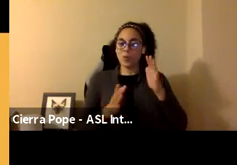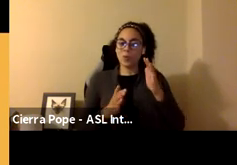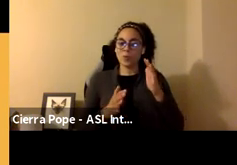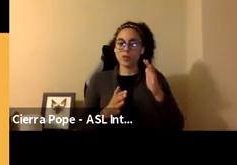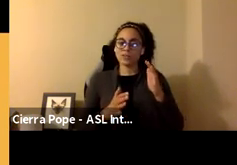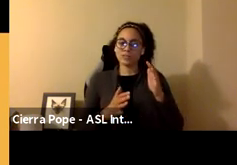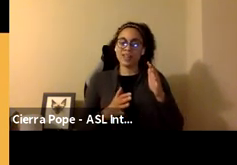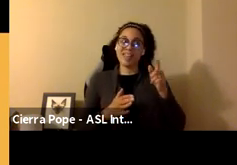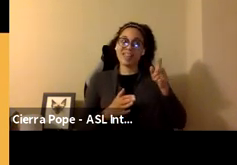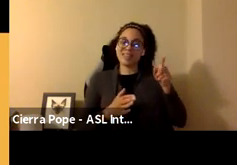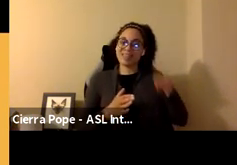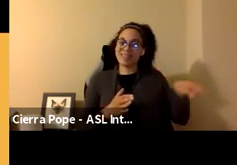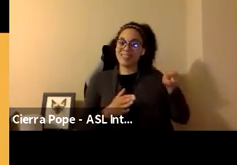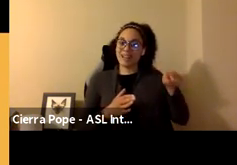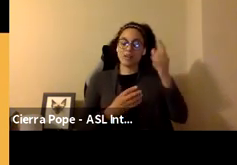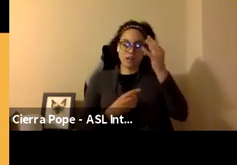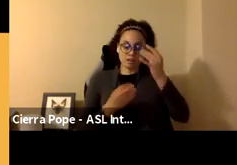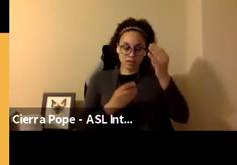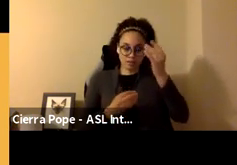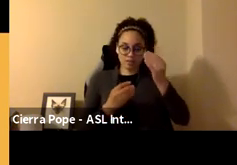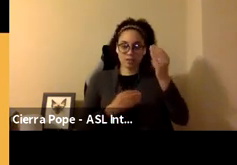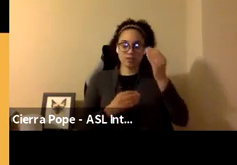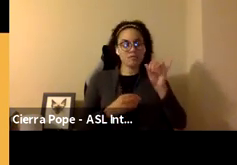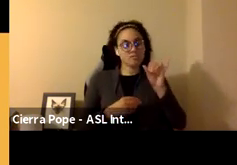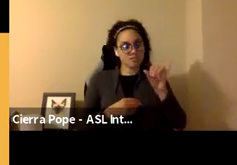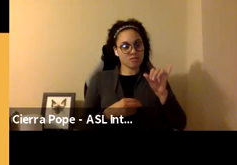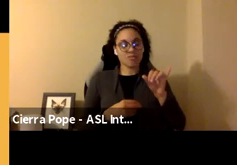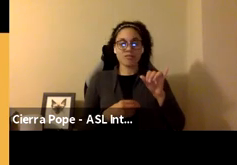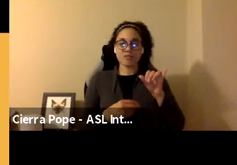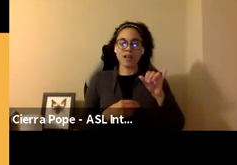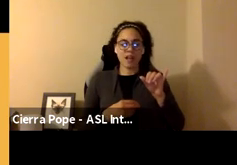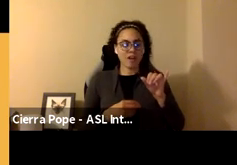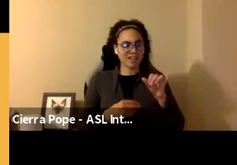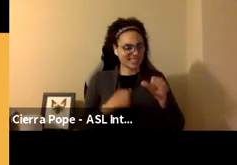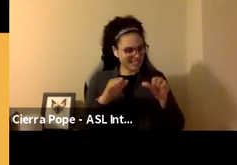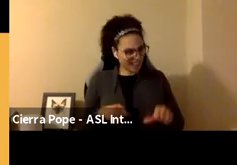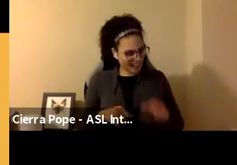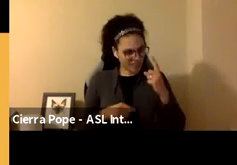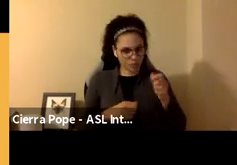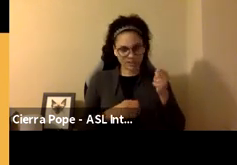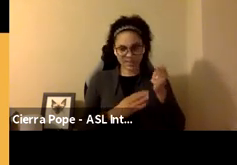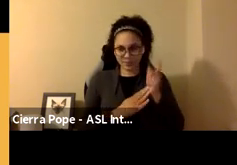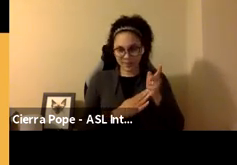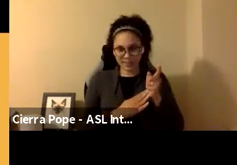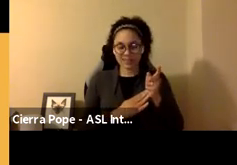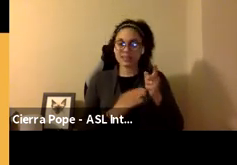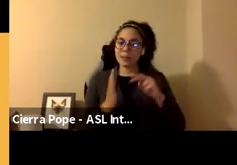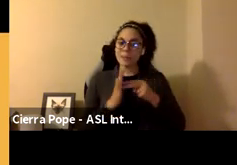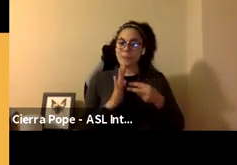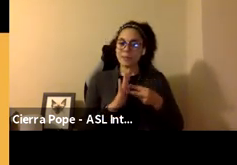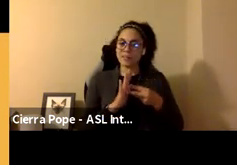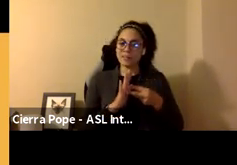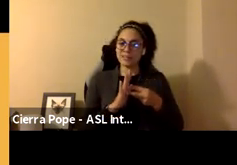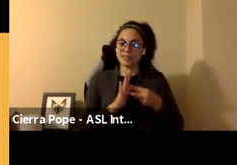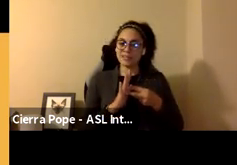then they're specifically, you know, you need to sustain that attention to read. Can you do it for 10 minutes? And then they're linking what they're